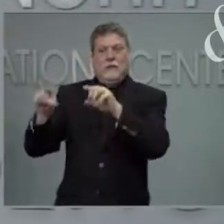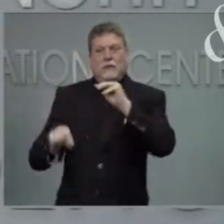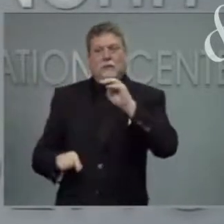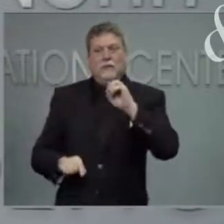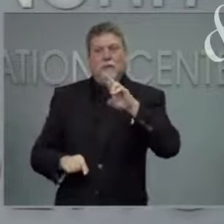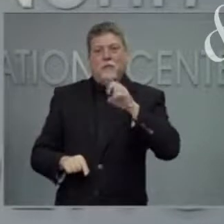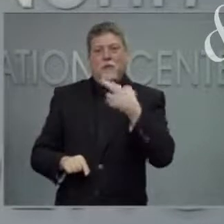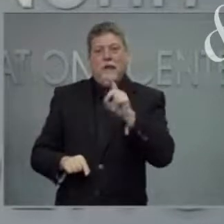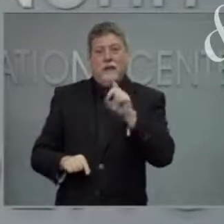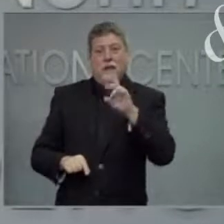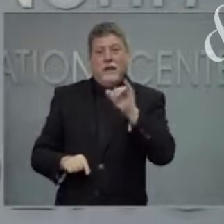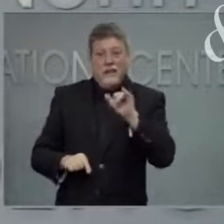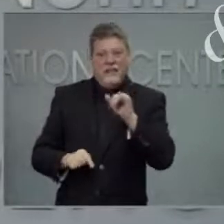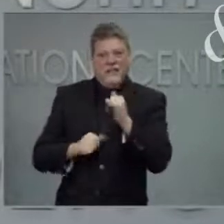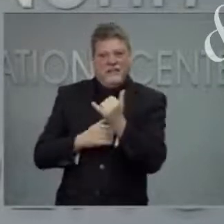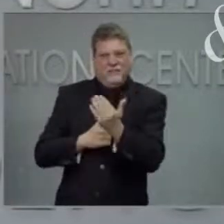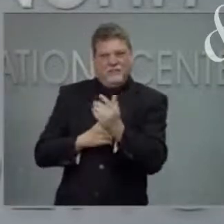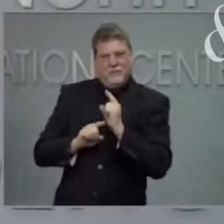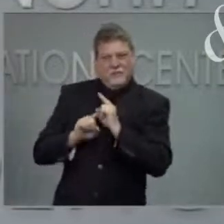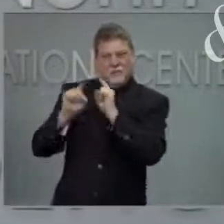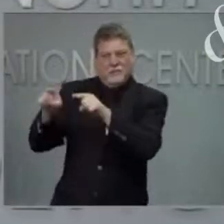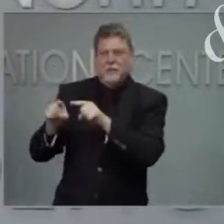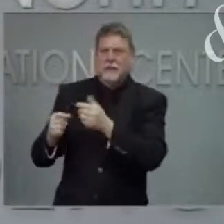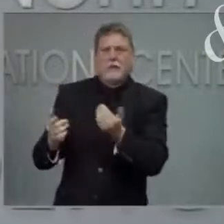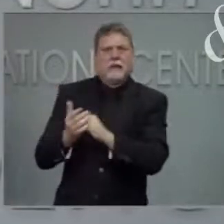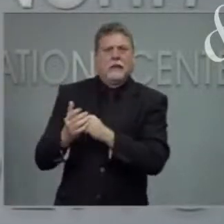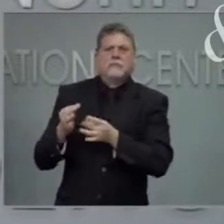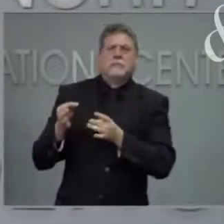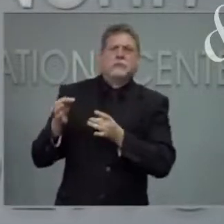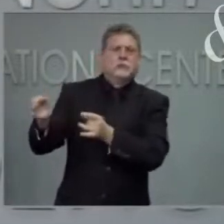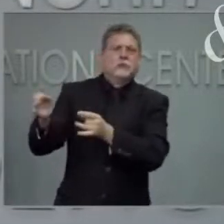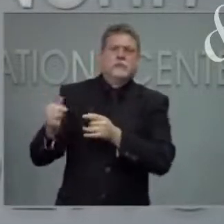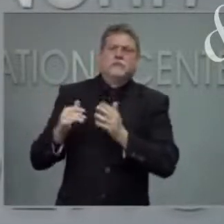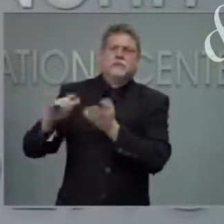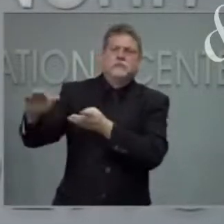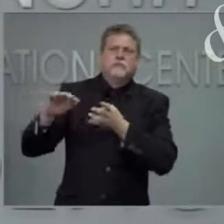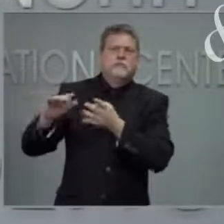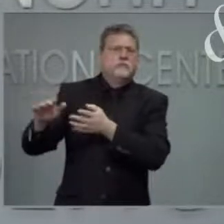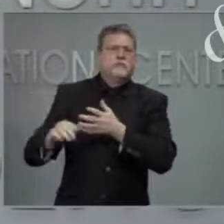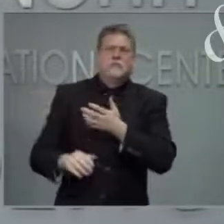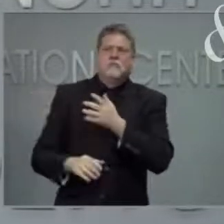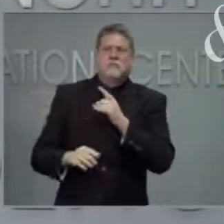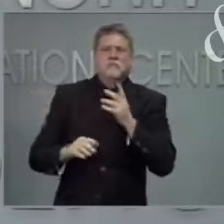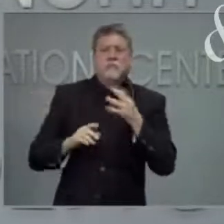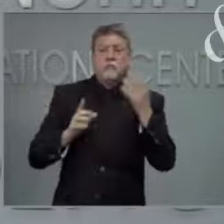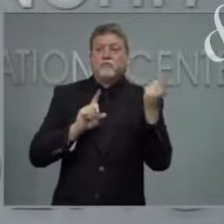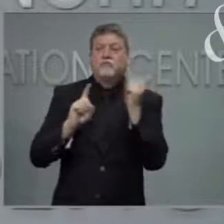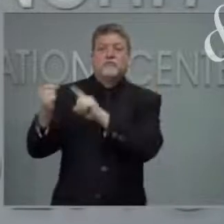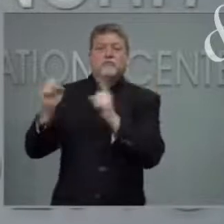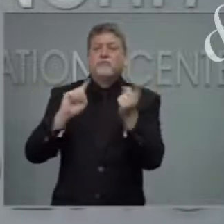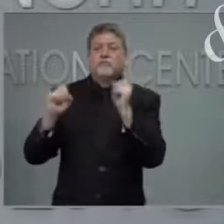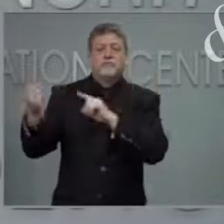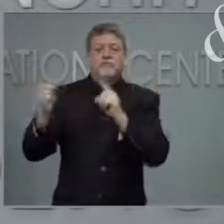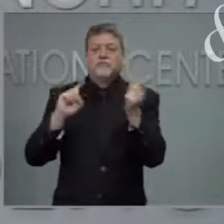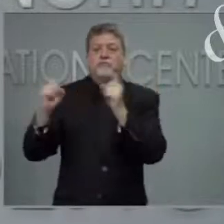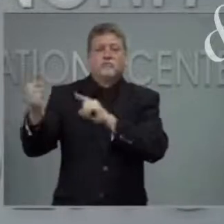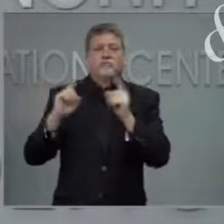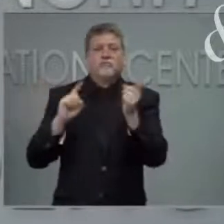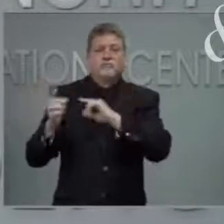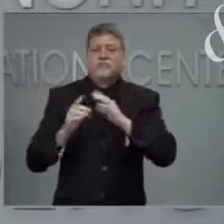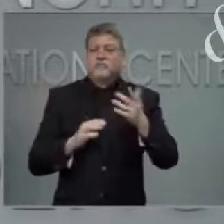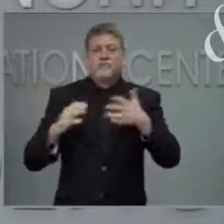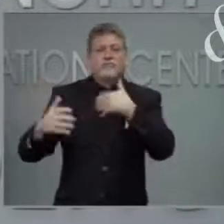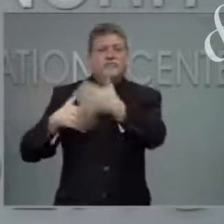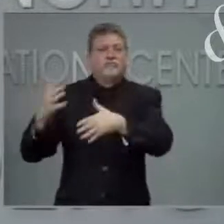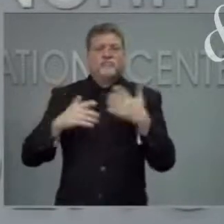there early. Another wonderfully efficient operation. People were moving in very quickly and